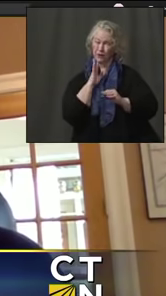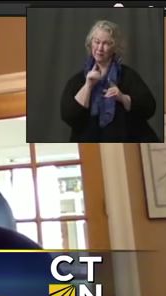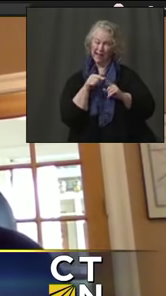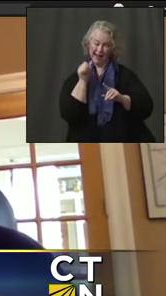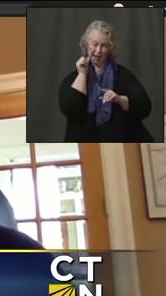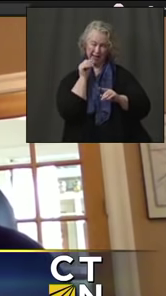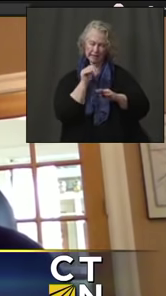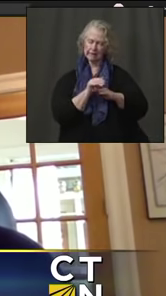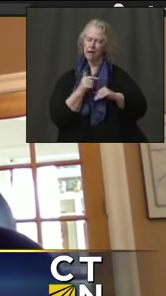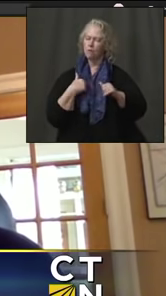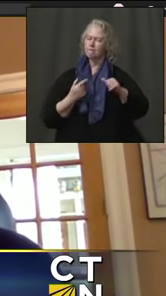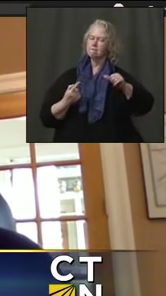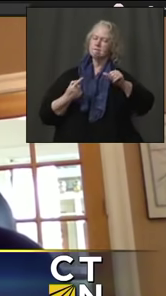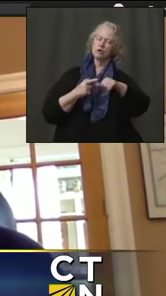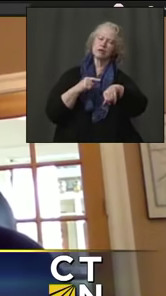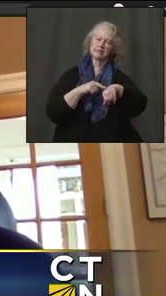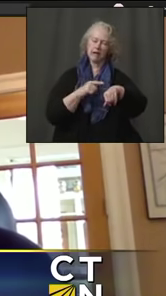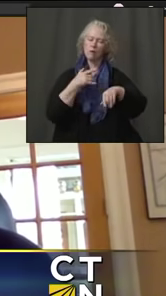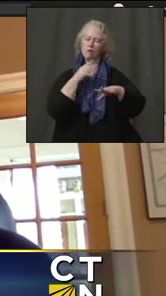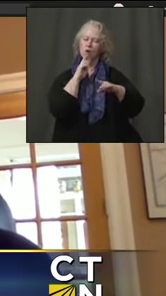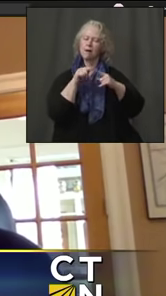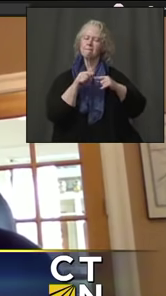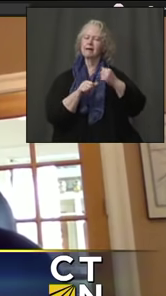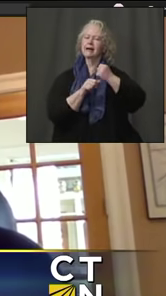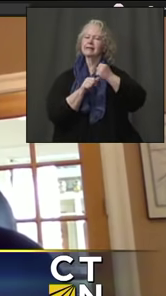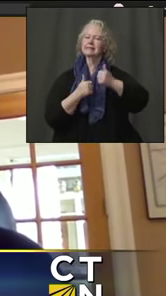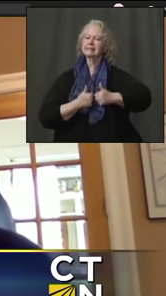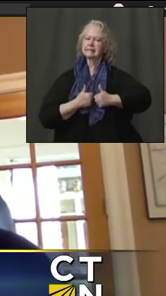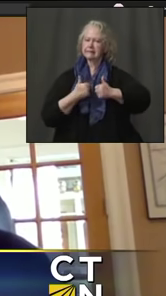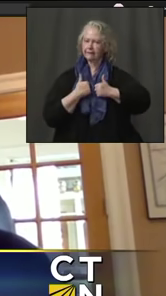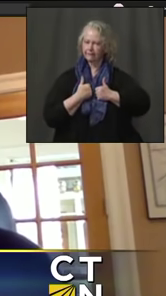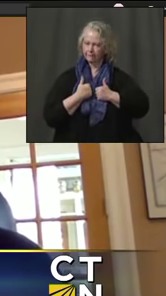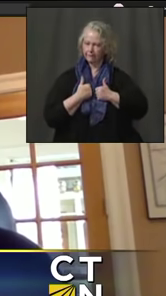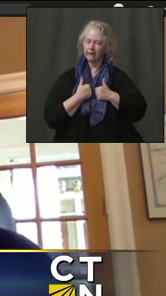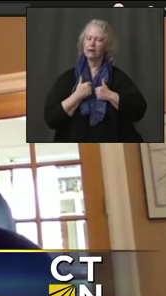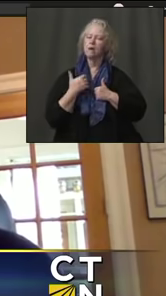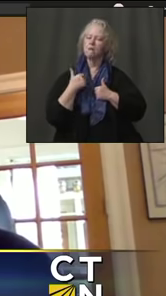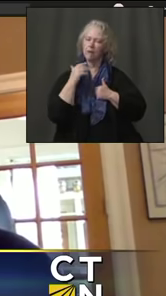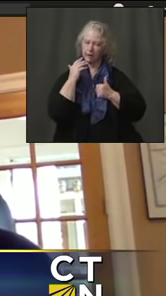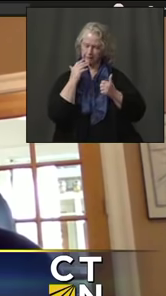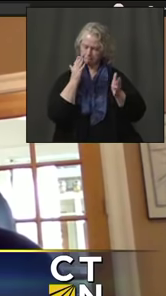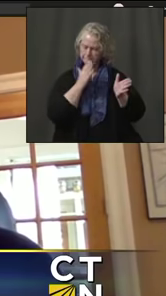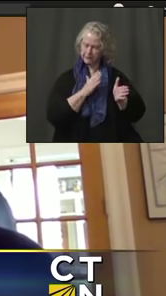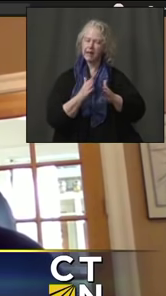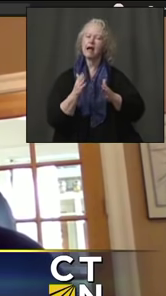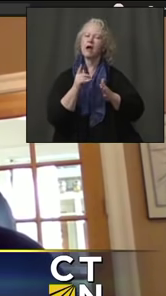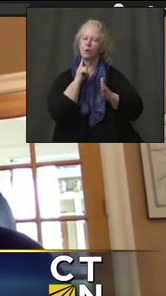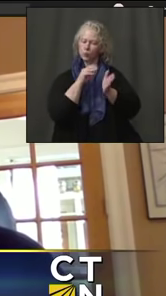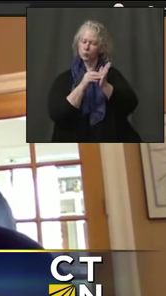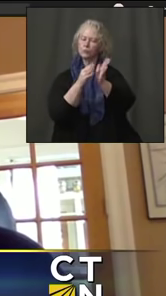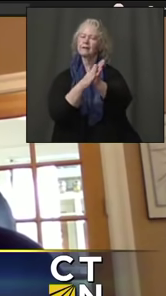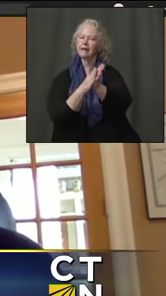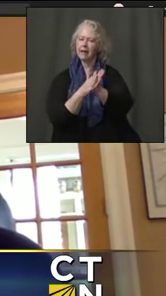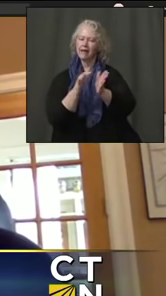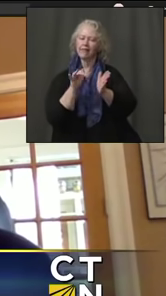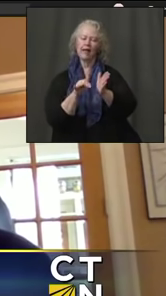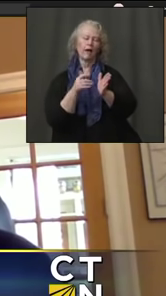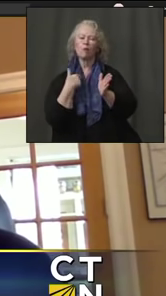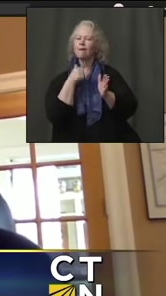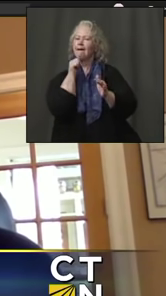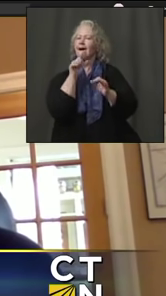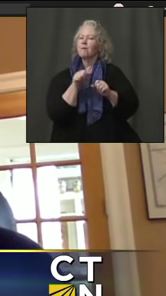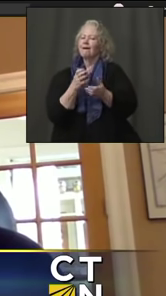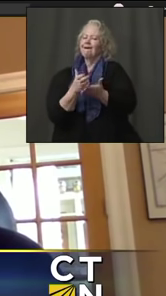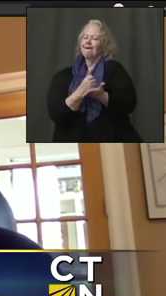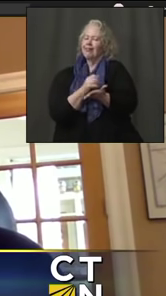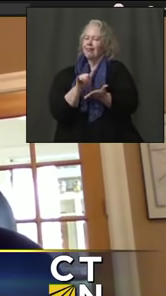first time on assisted living facilities, we do intend to report deaths in the future. The team was not able to get that data